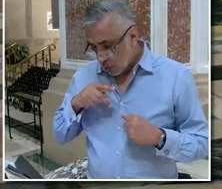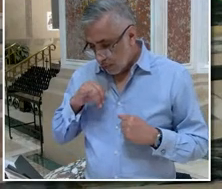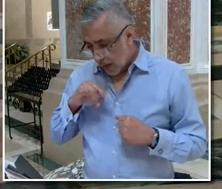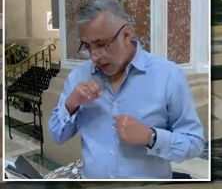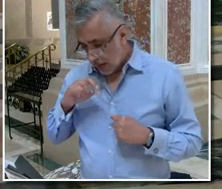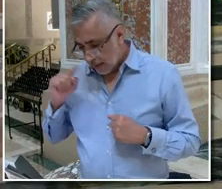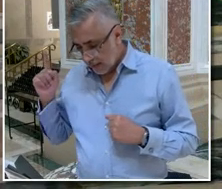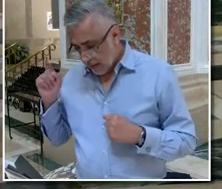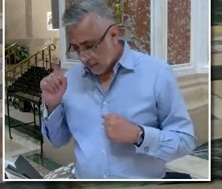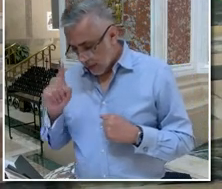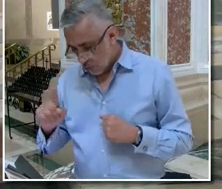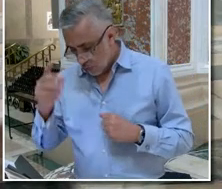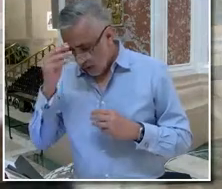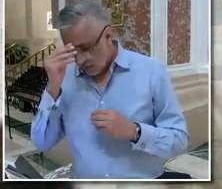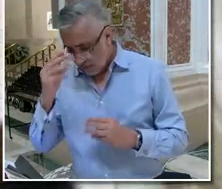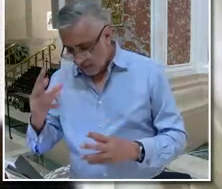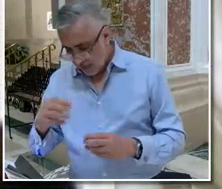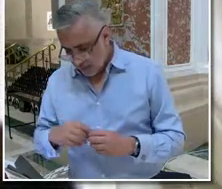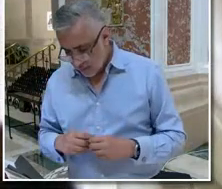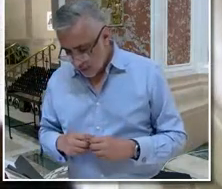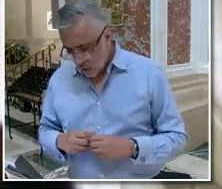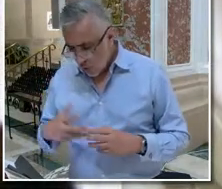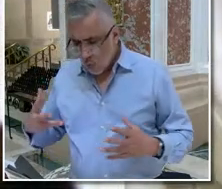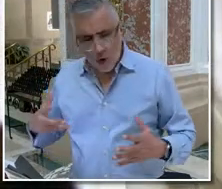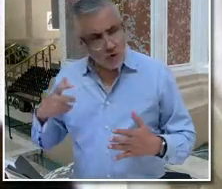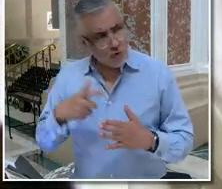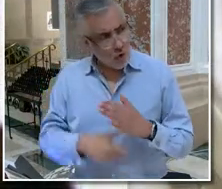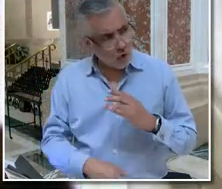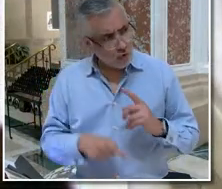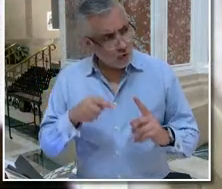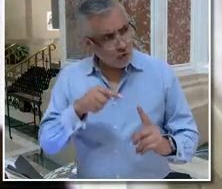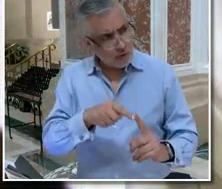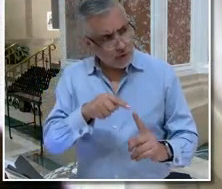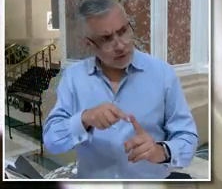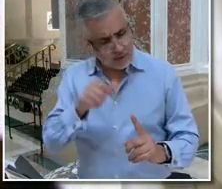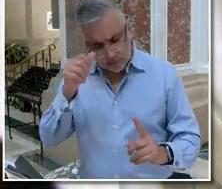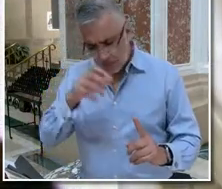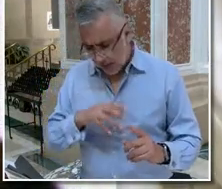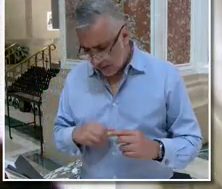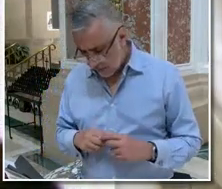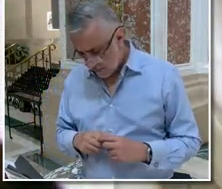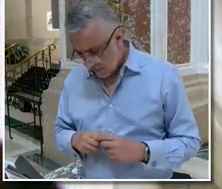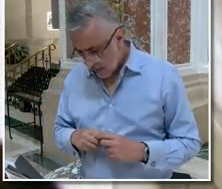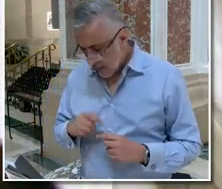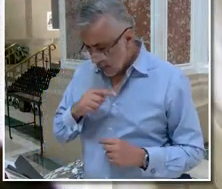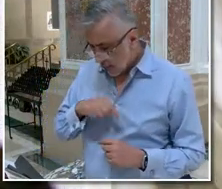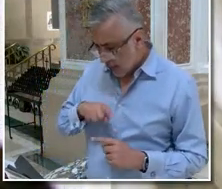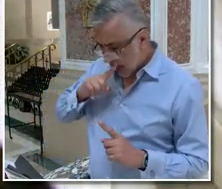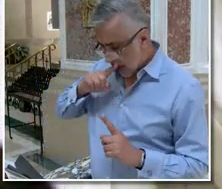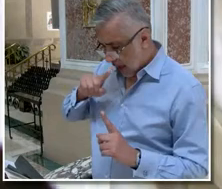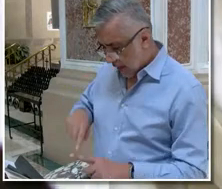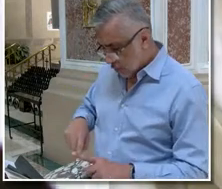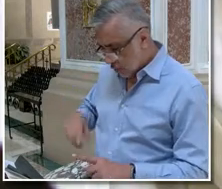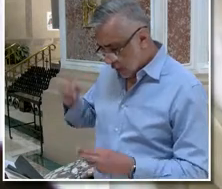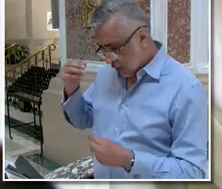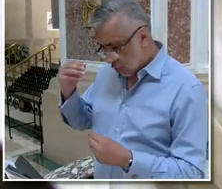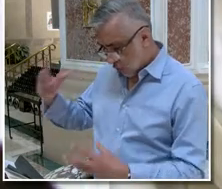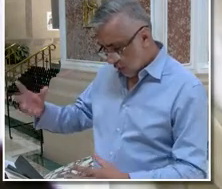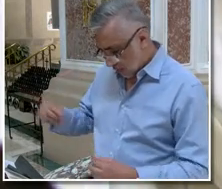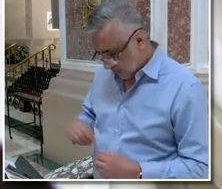and said, "What charge do you bring against this man?" They answered and said to